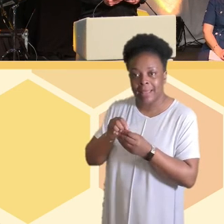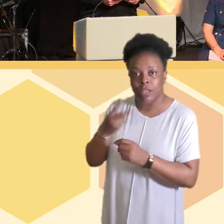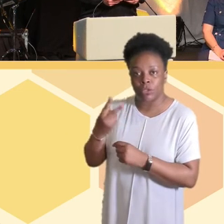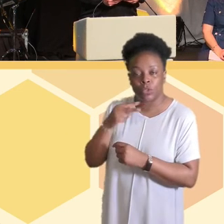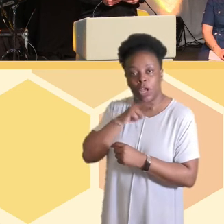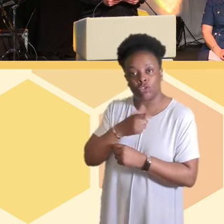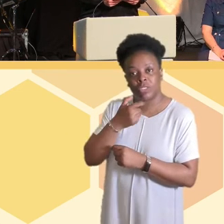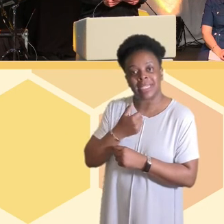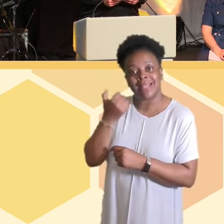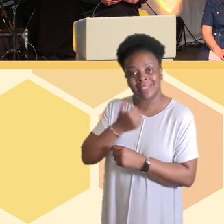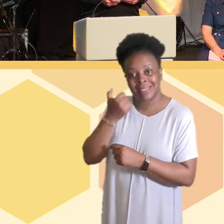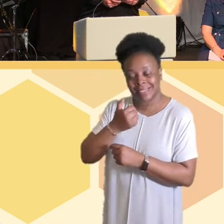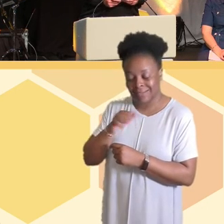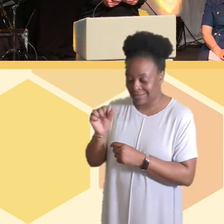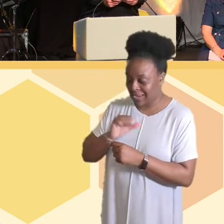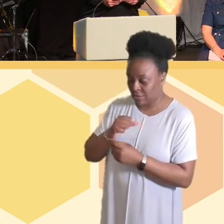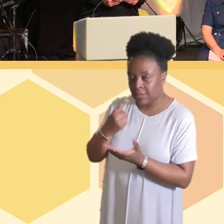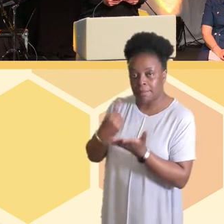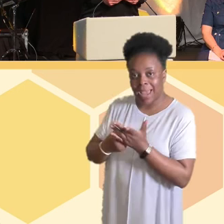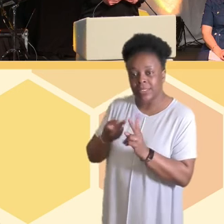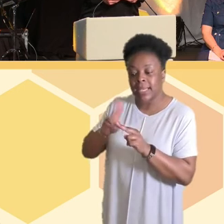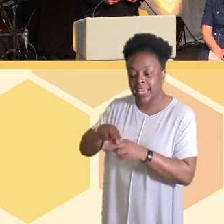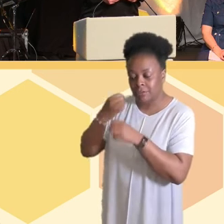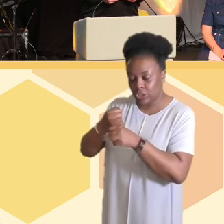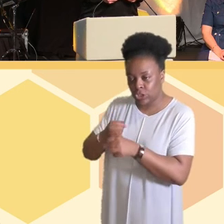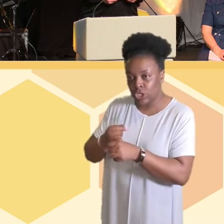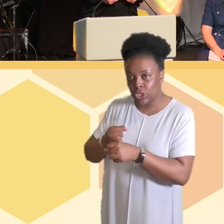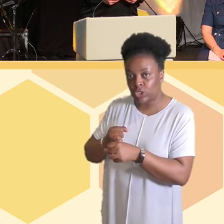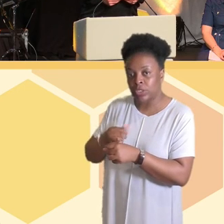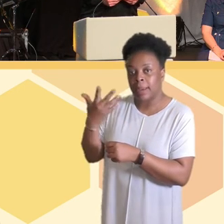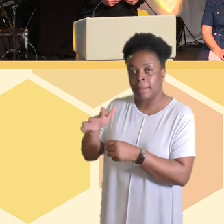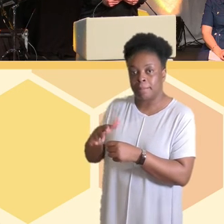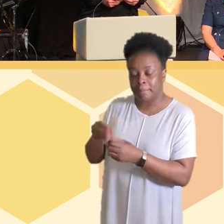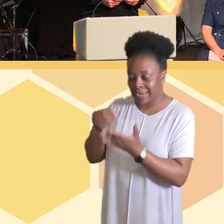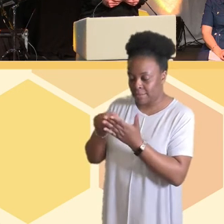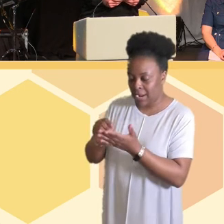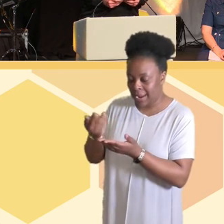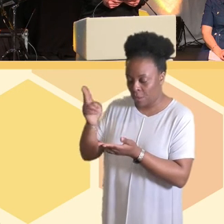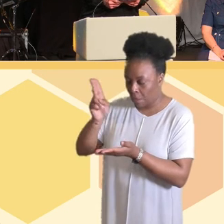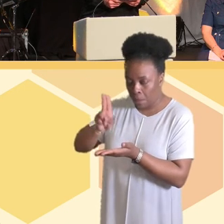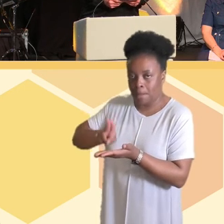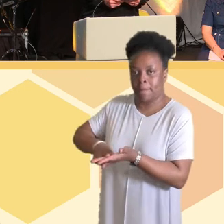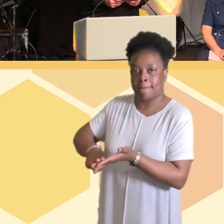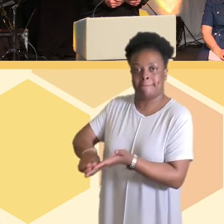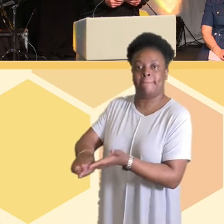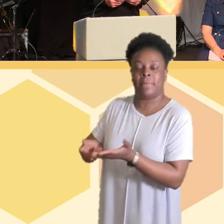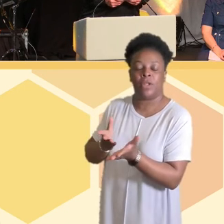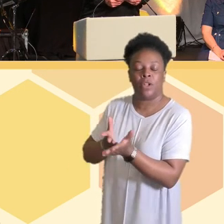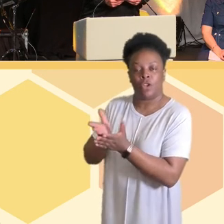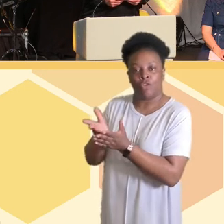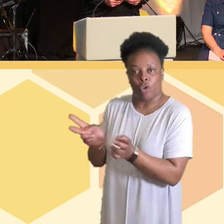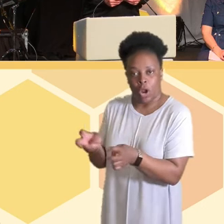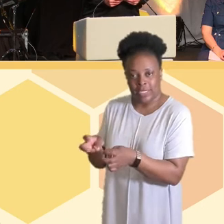£216,000, where the churches had run out of funds during the COVID lockdowns. In